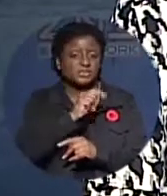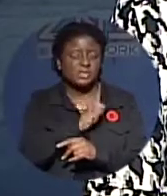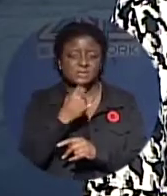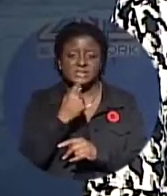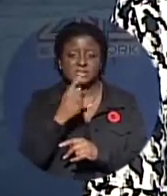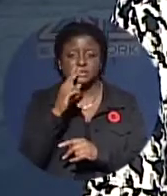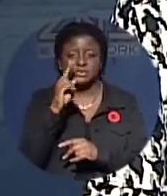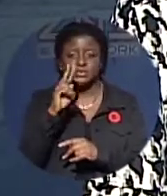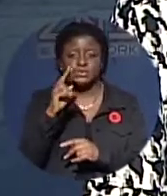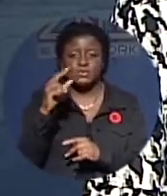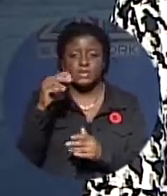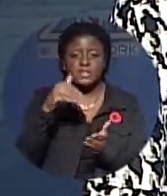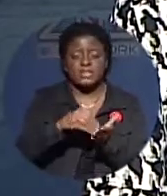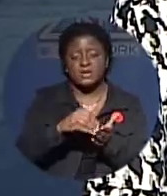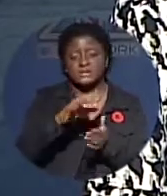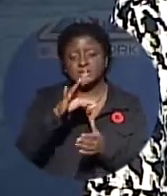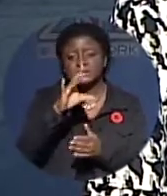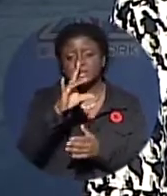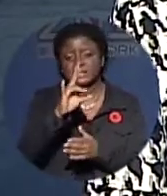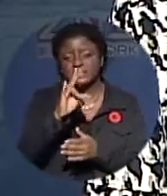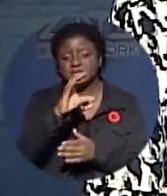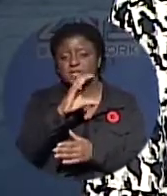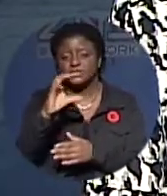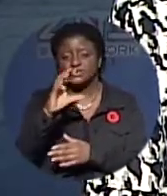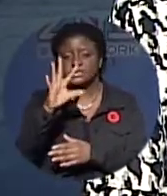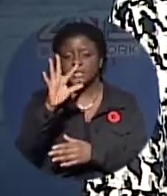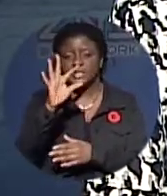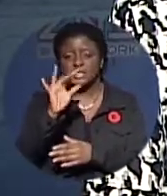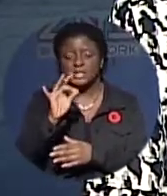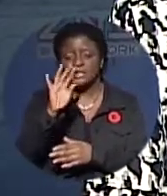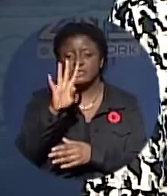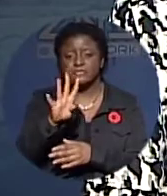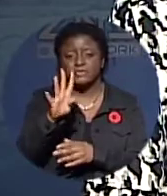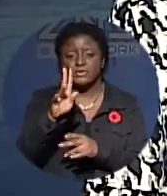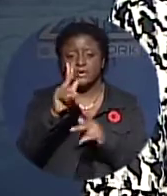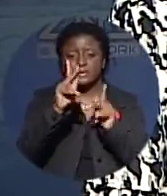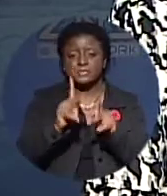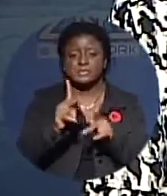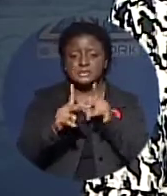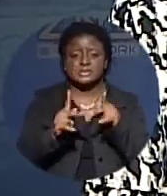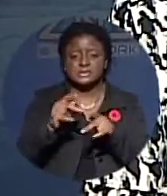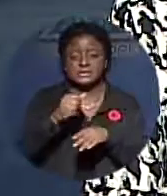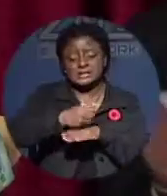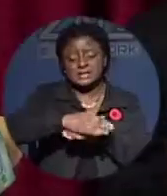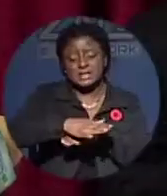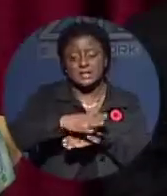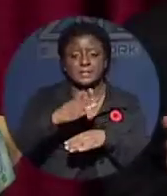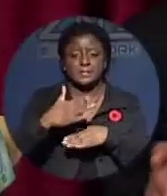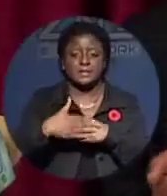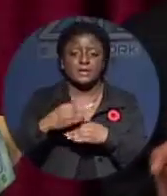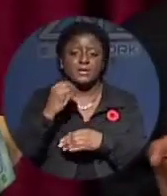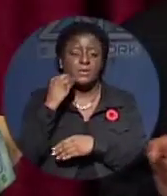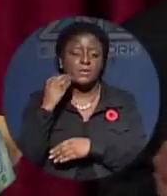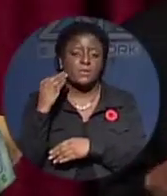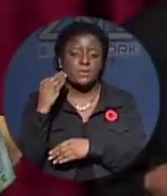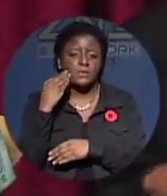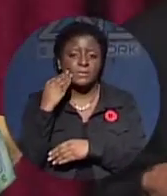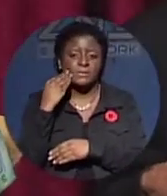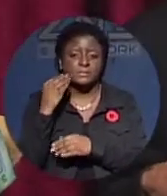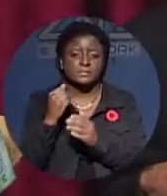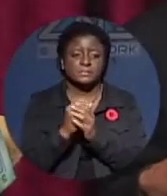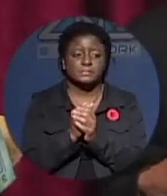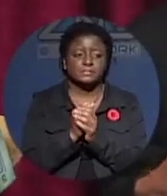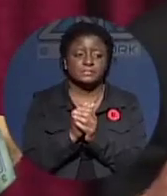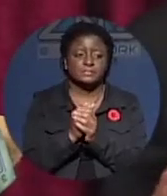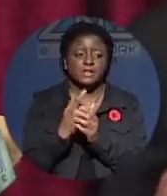some 2,784 immigrants were sent back home. Of course, the